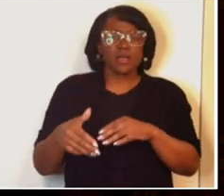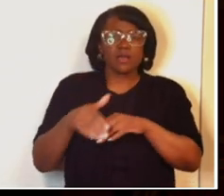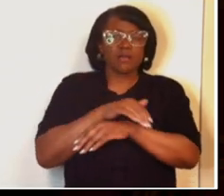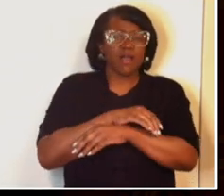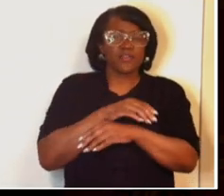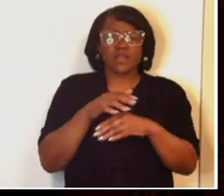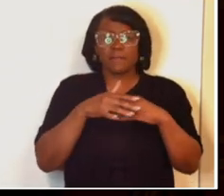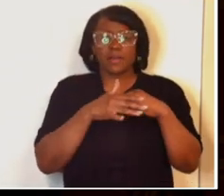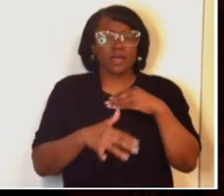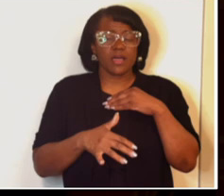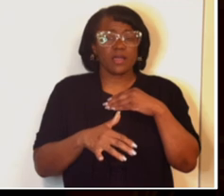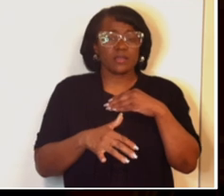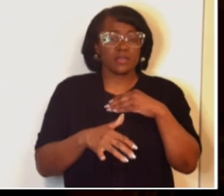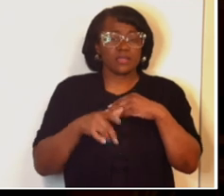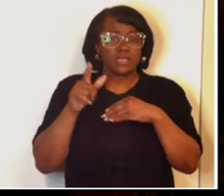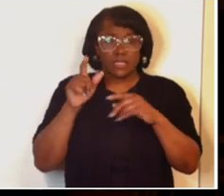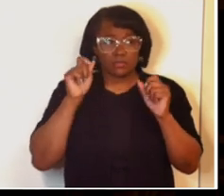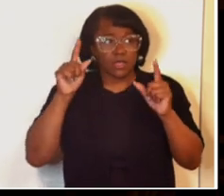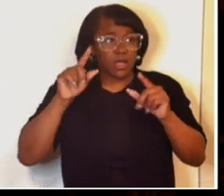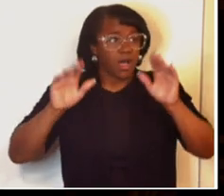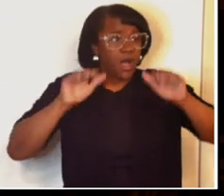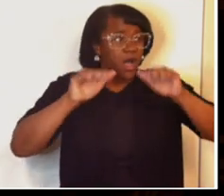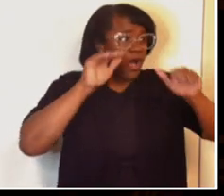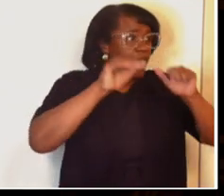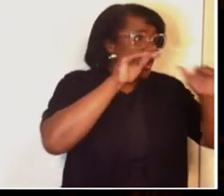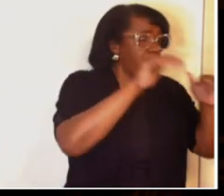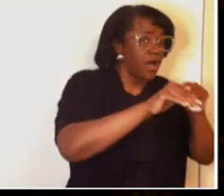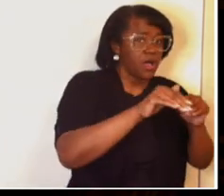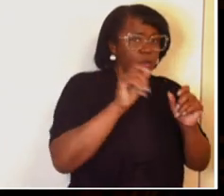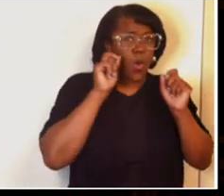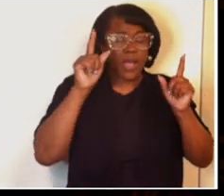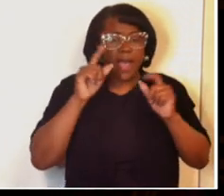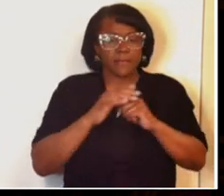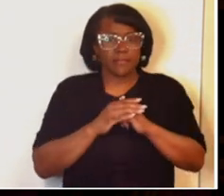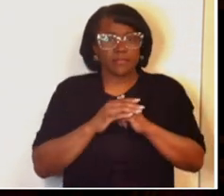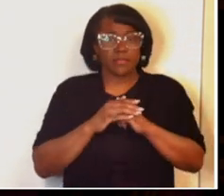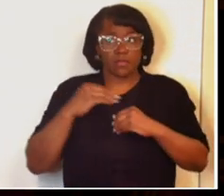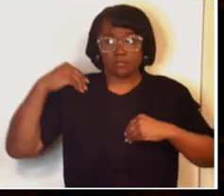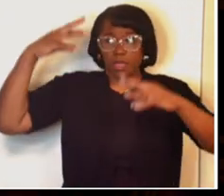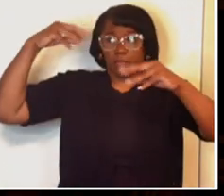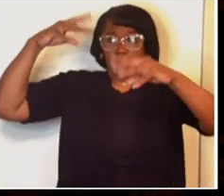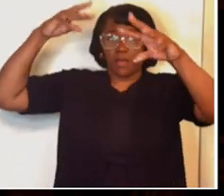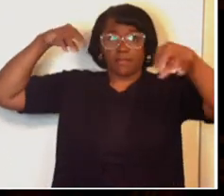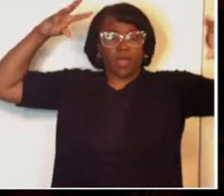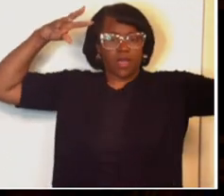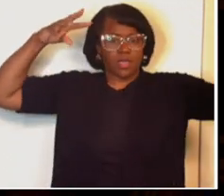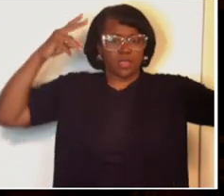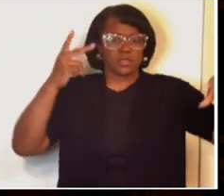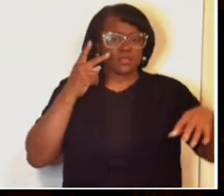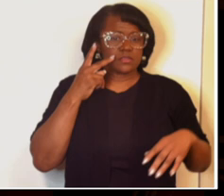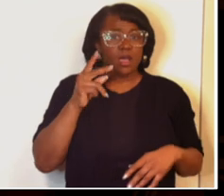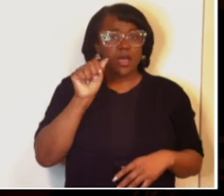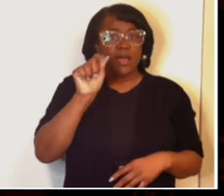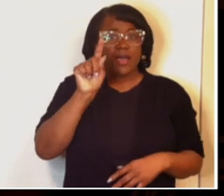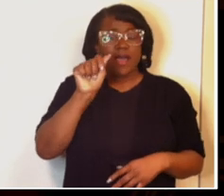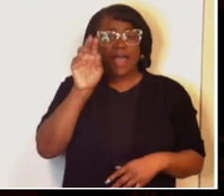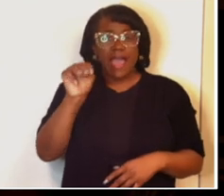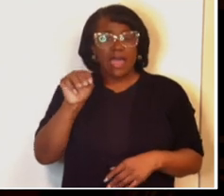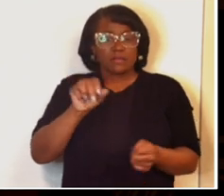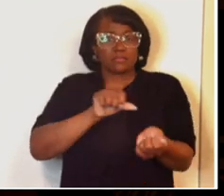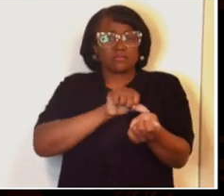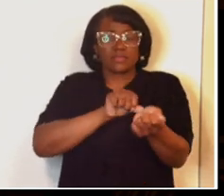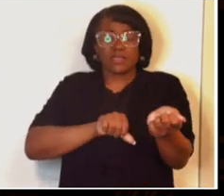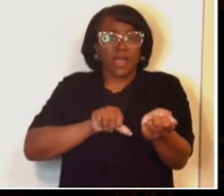In shock, he quickly woke everyone up. When all the lights were turned on, they saw that Adam had cut the artery on his